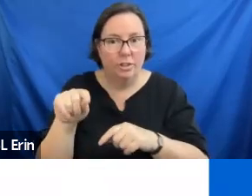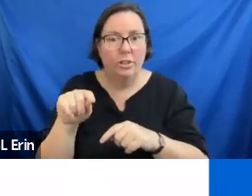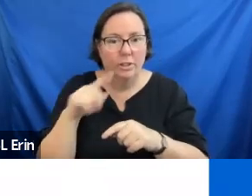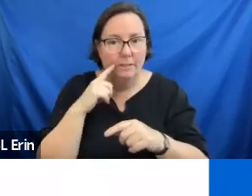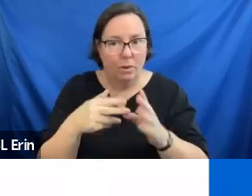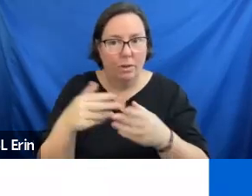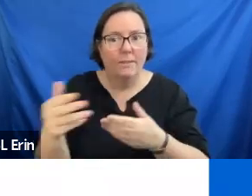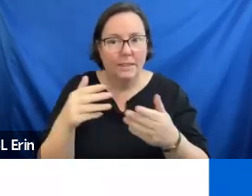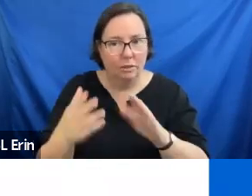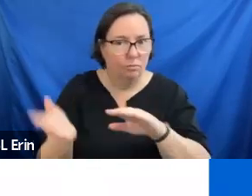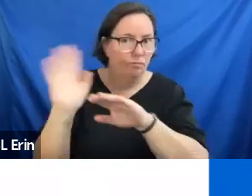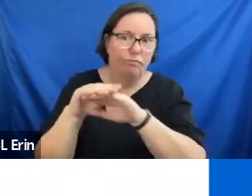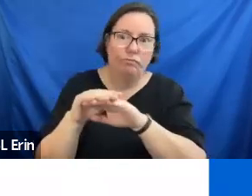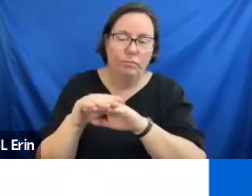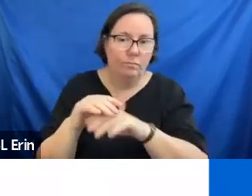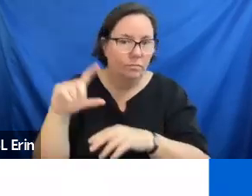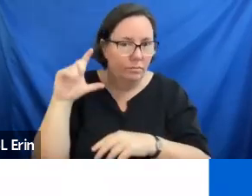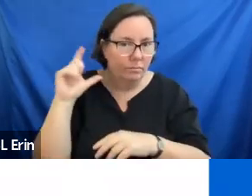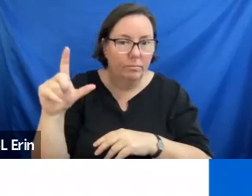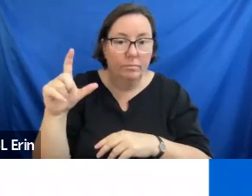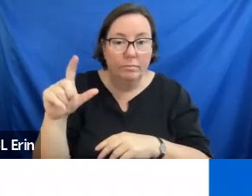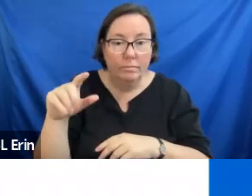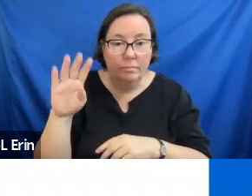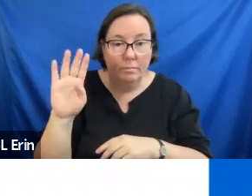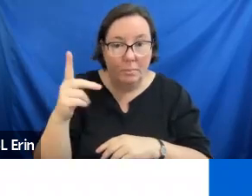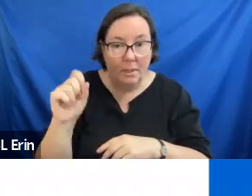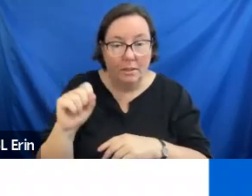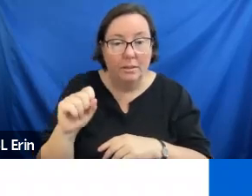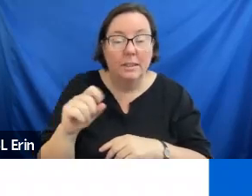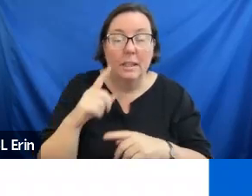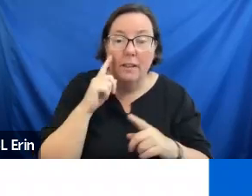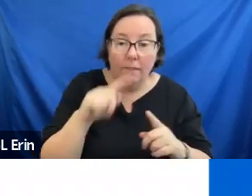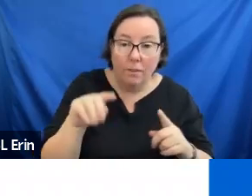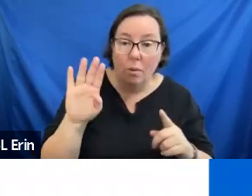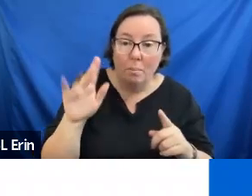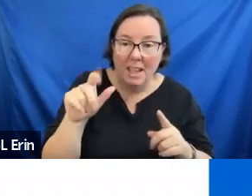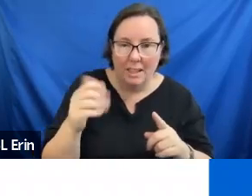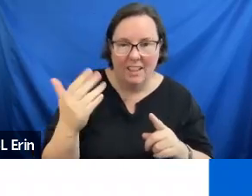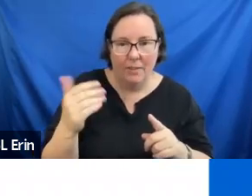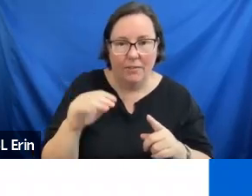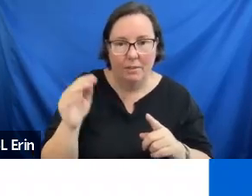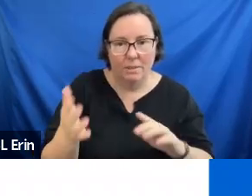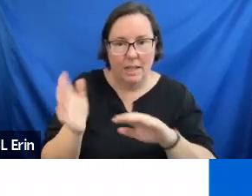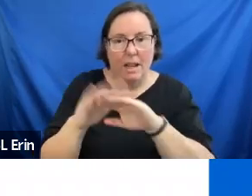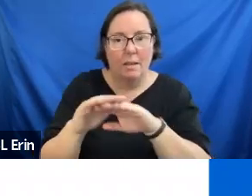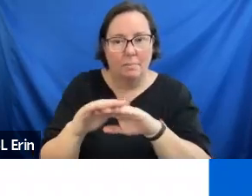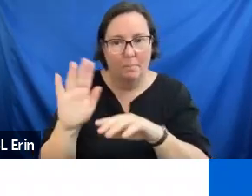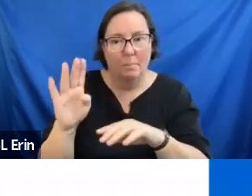invitations. That for BLA, was about a 15% increase for BPS